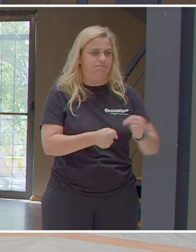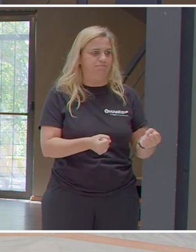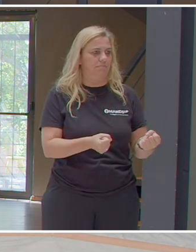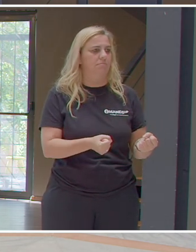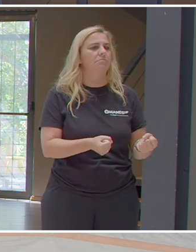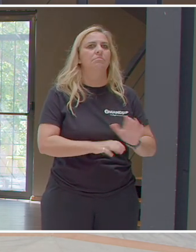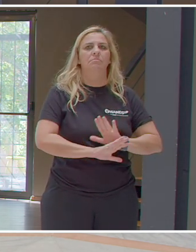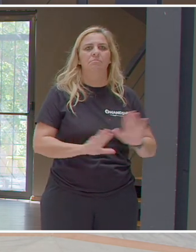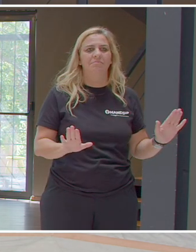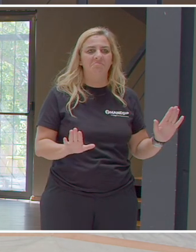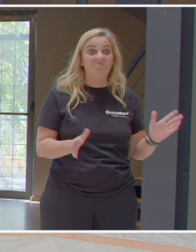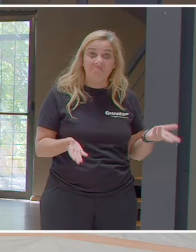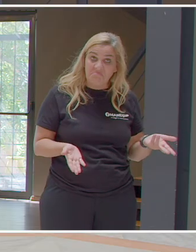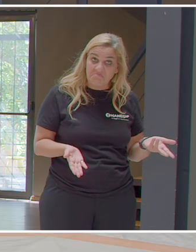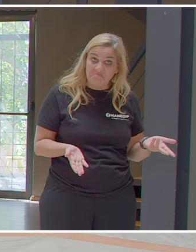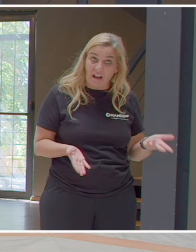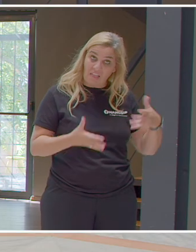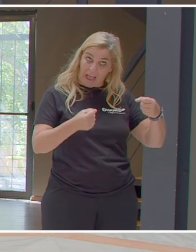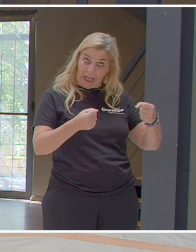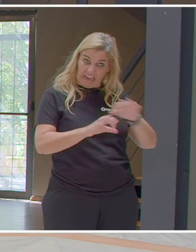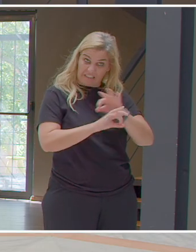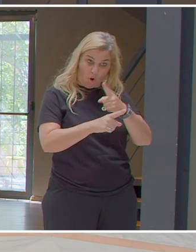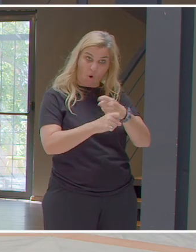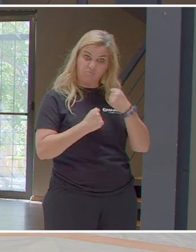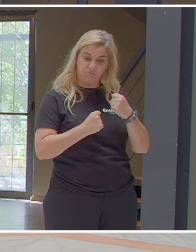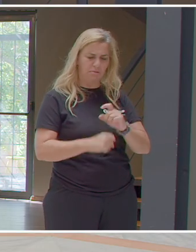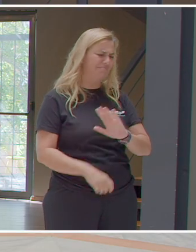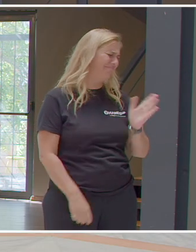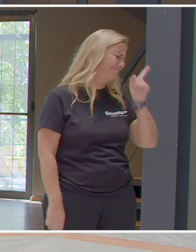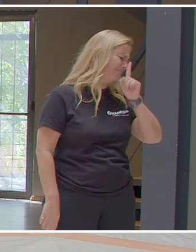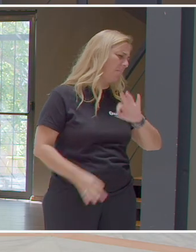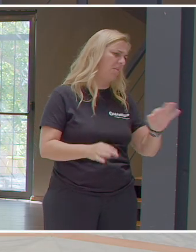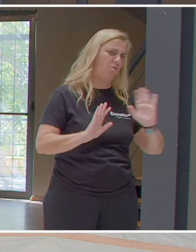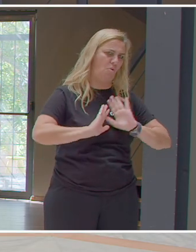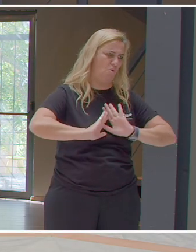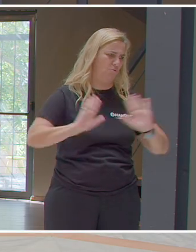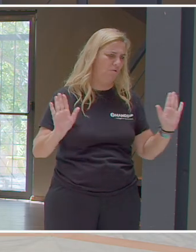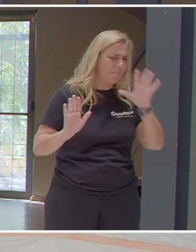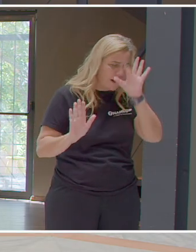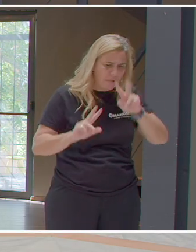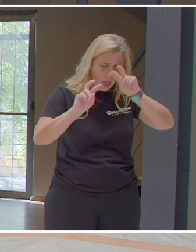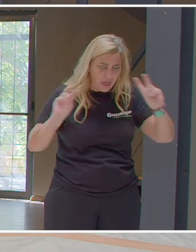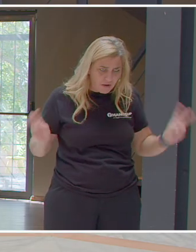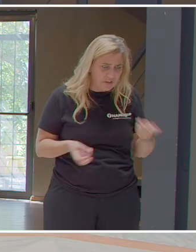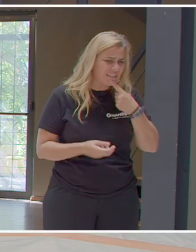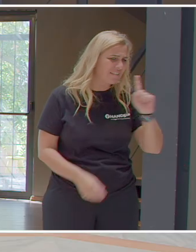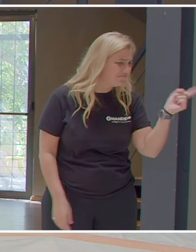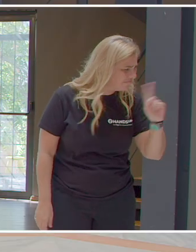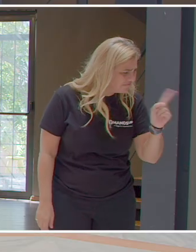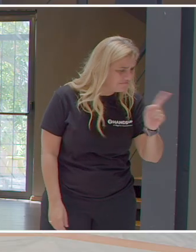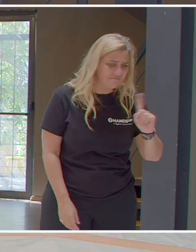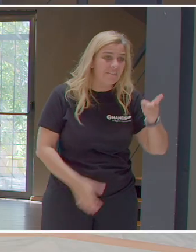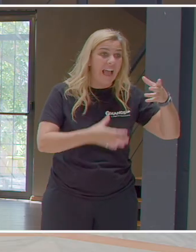with a high animal milk diet, and I can tell you the studies say no. The